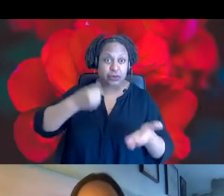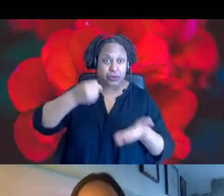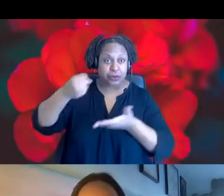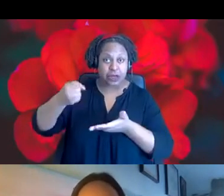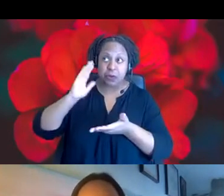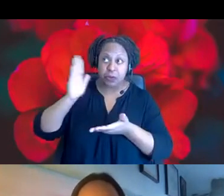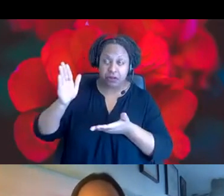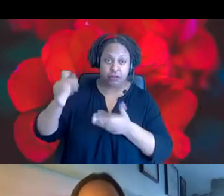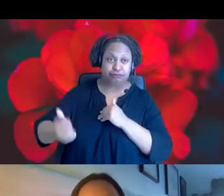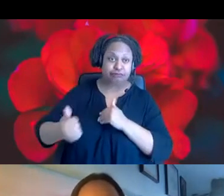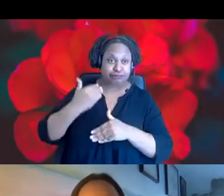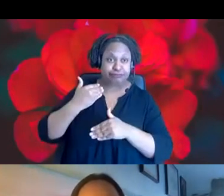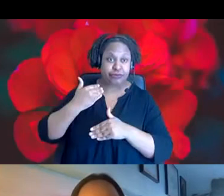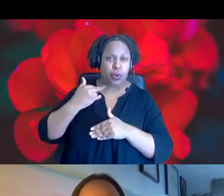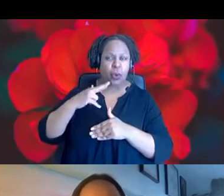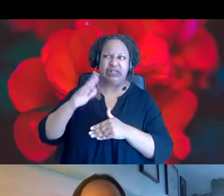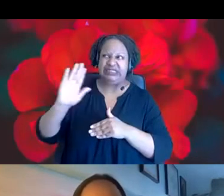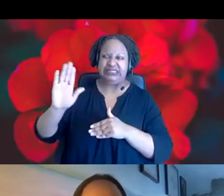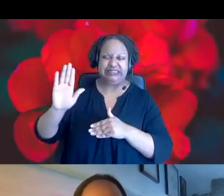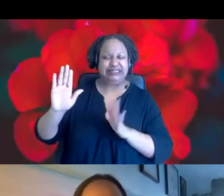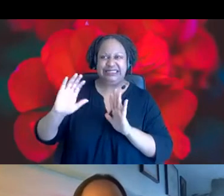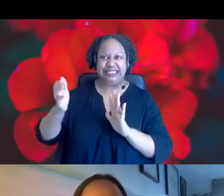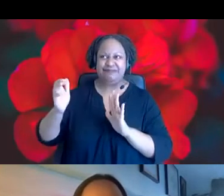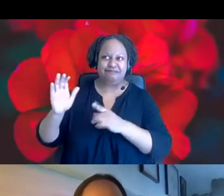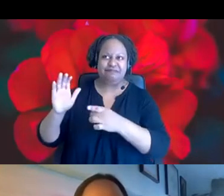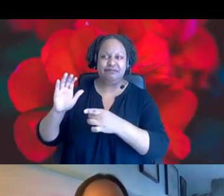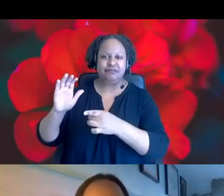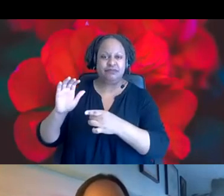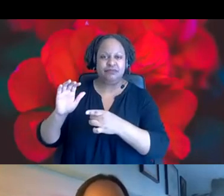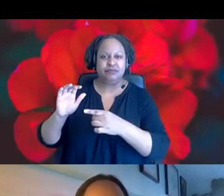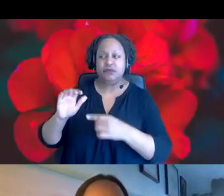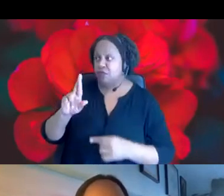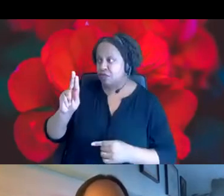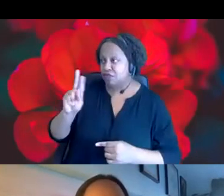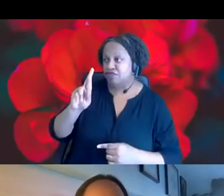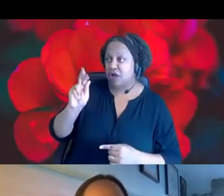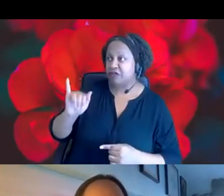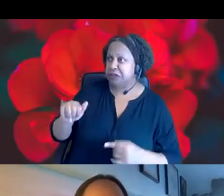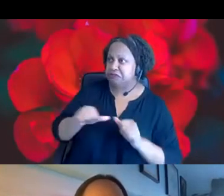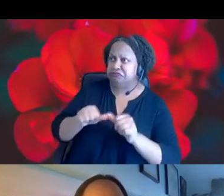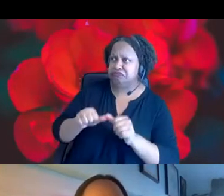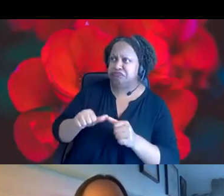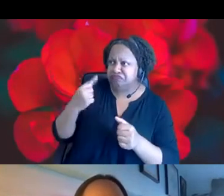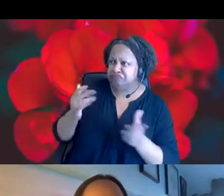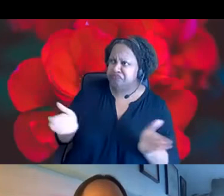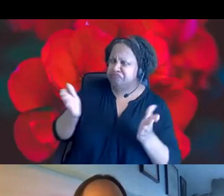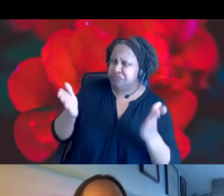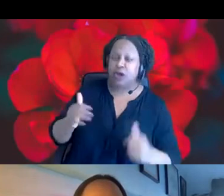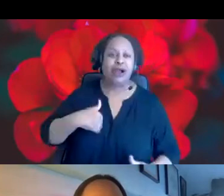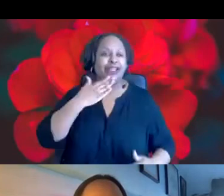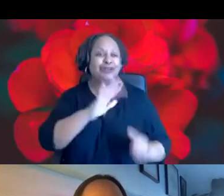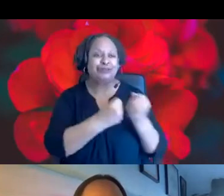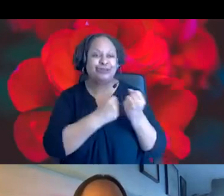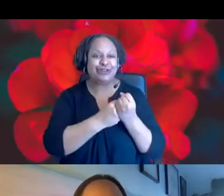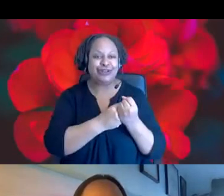on. Sorry to cut you off. Please. I'm encouraged. No. Thank you for the support, Ravi. I sometimes I'm like, do we make a show about